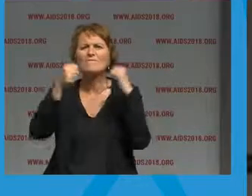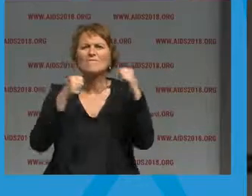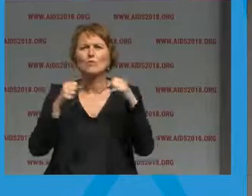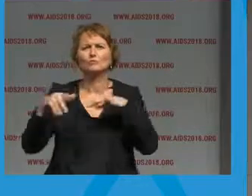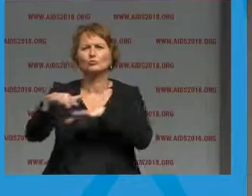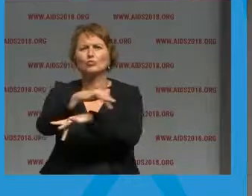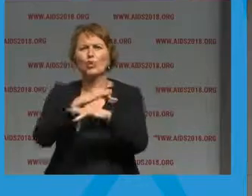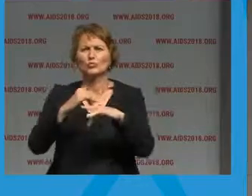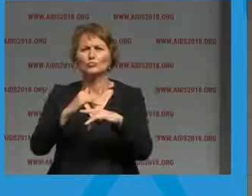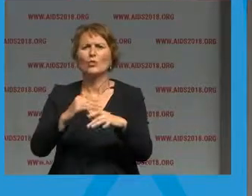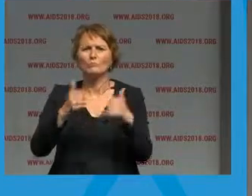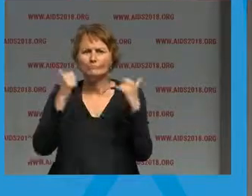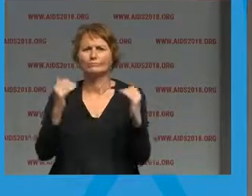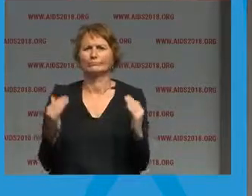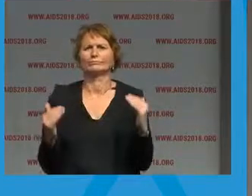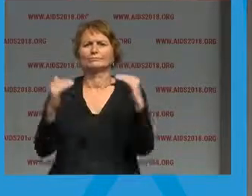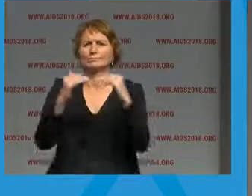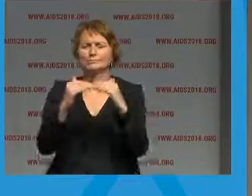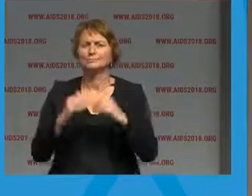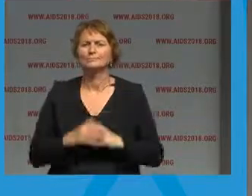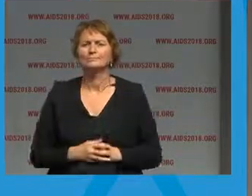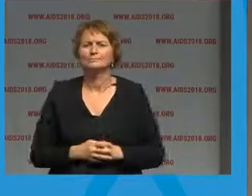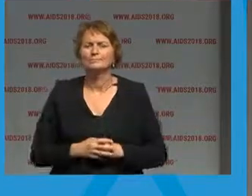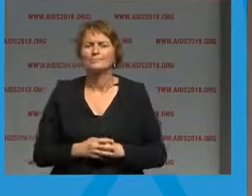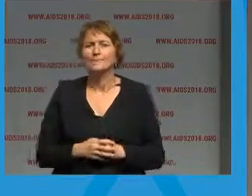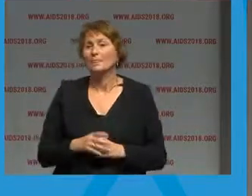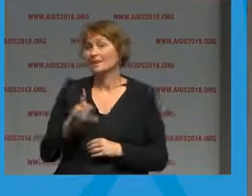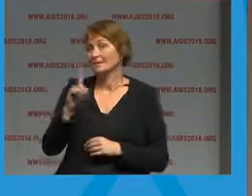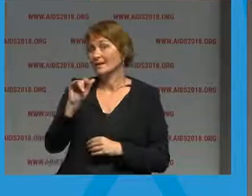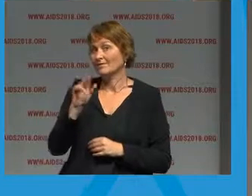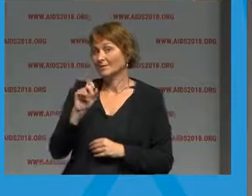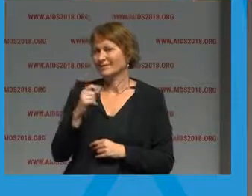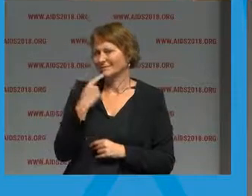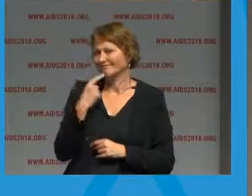You know, I've been asked to wrap it up.